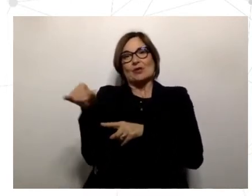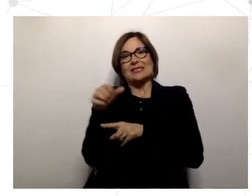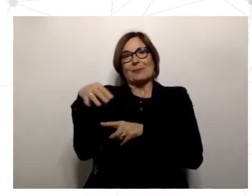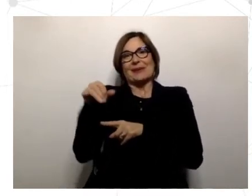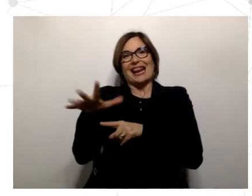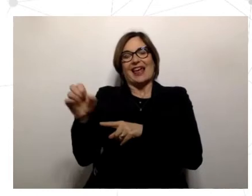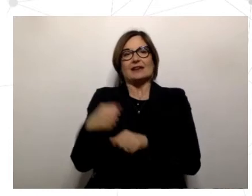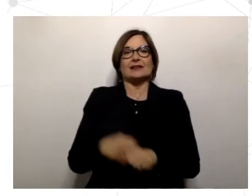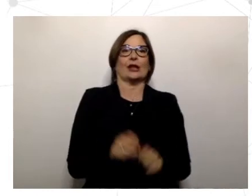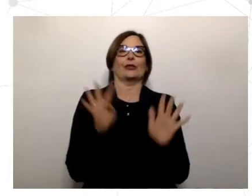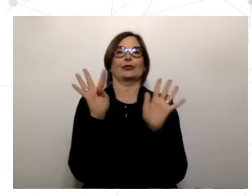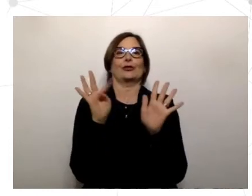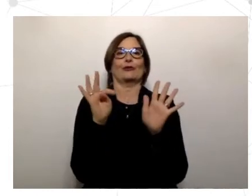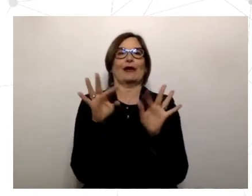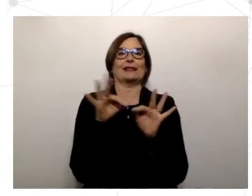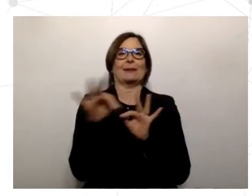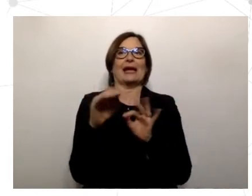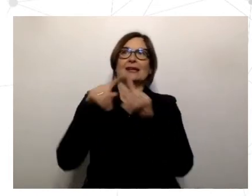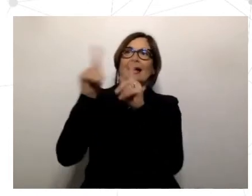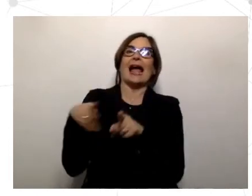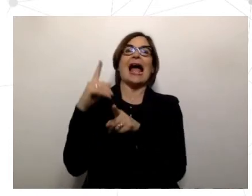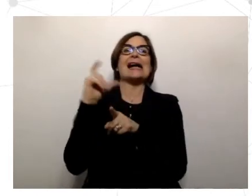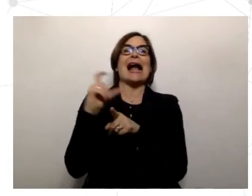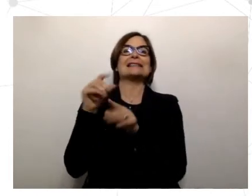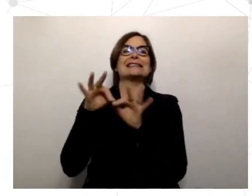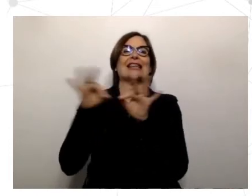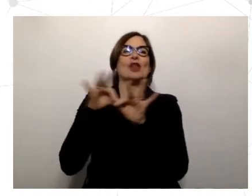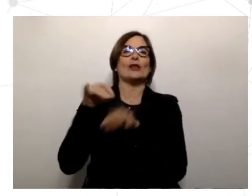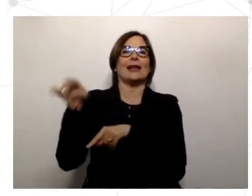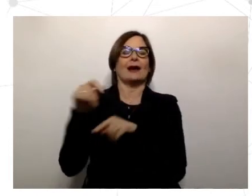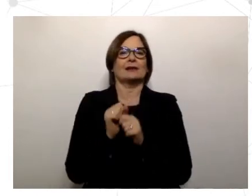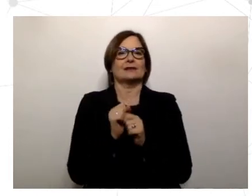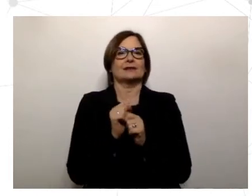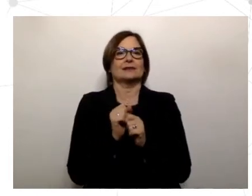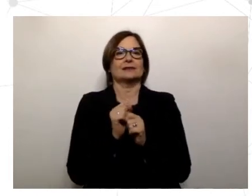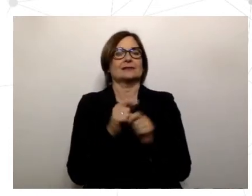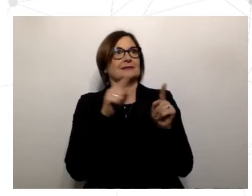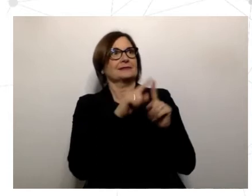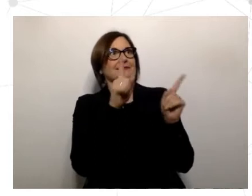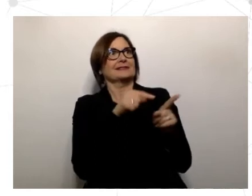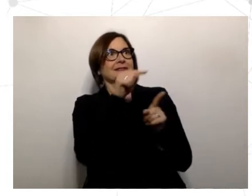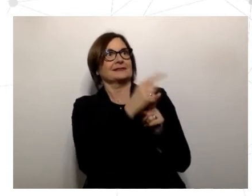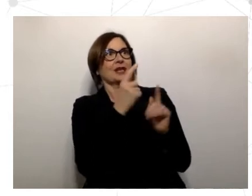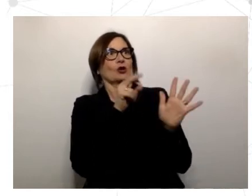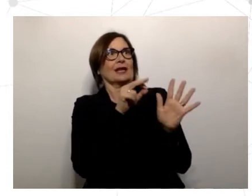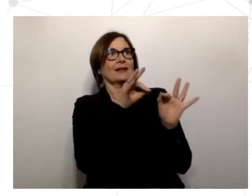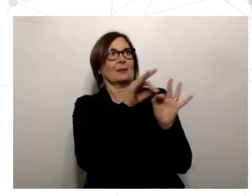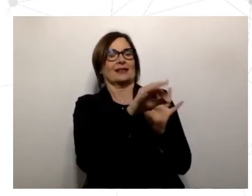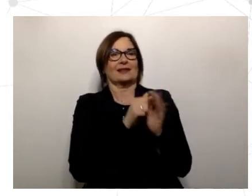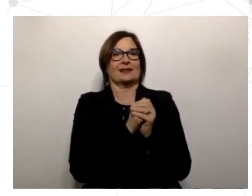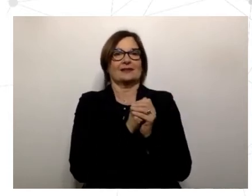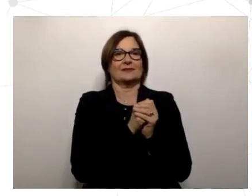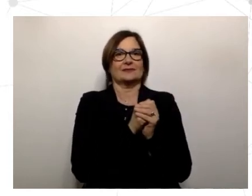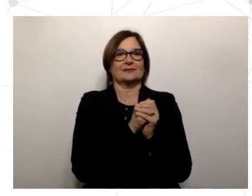metri. Calzedonia. 40 metri. Casa mia, 80 metri.